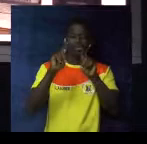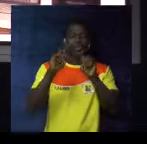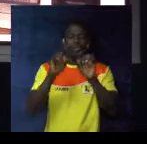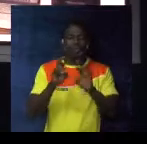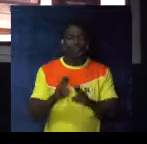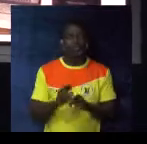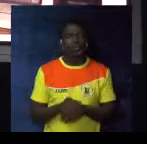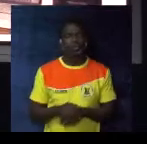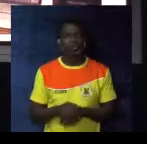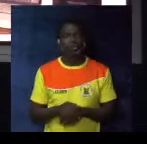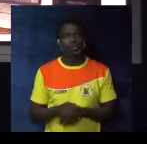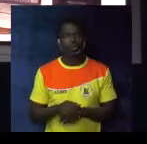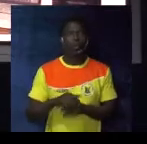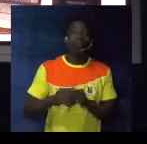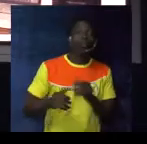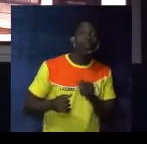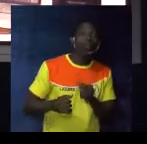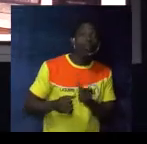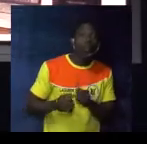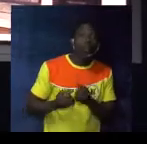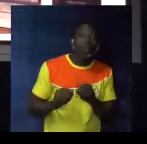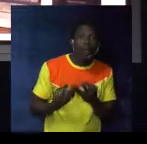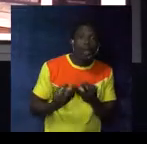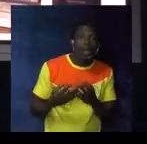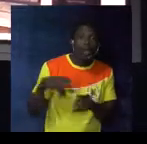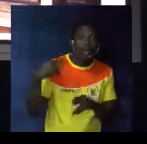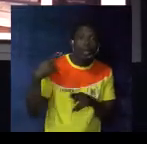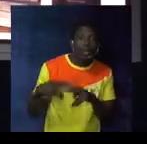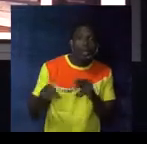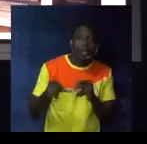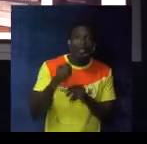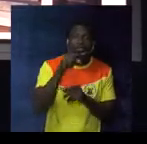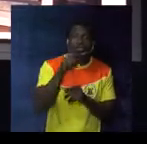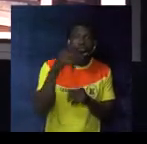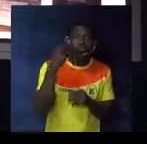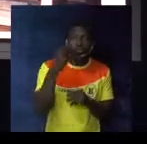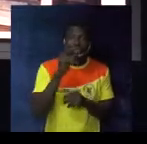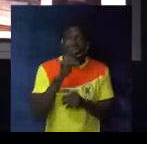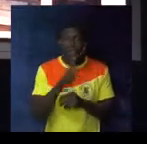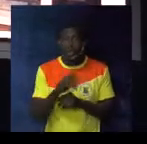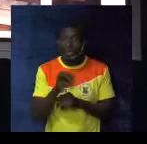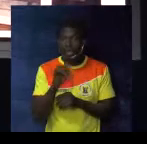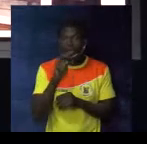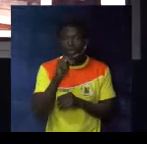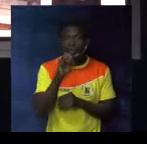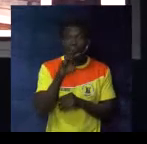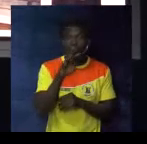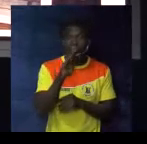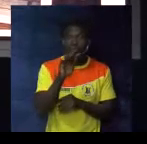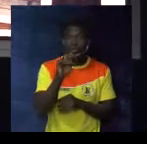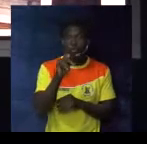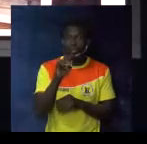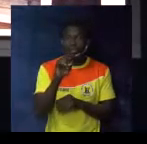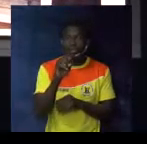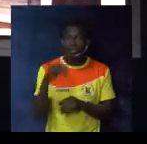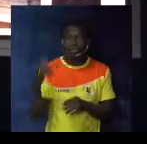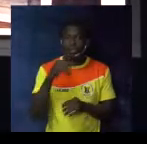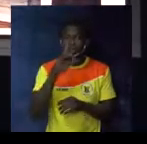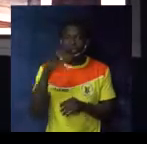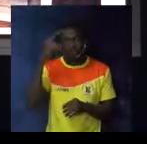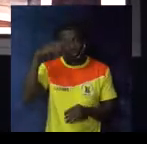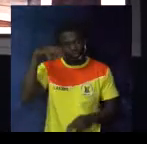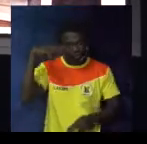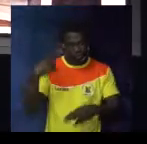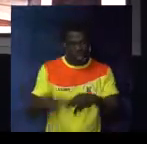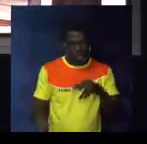that, incubators. Most of the eggs you see are incubated. So incubators are